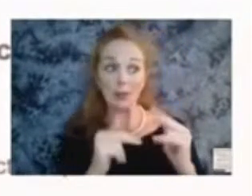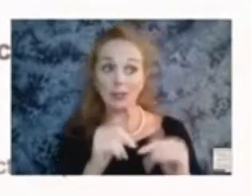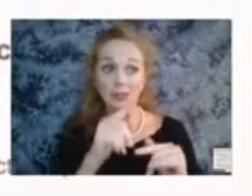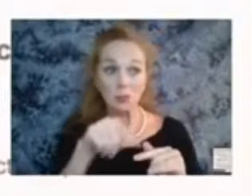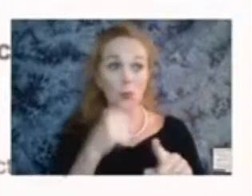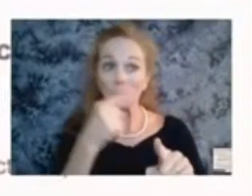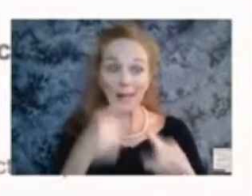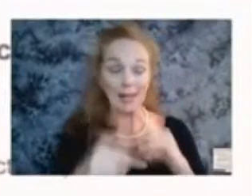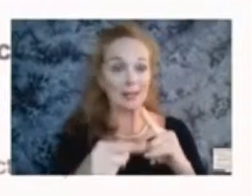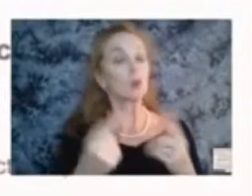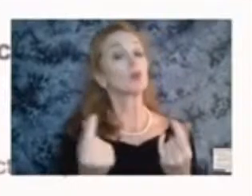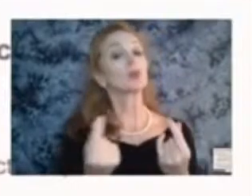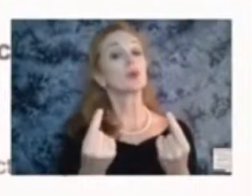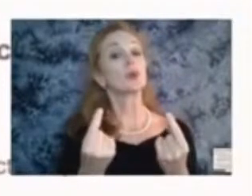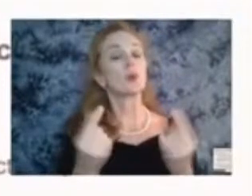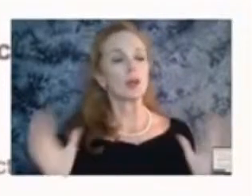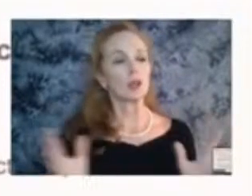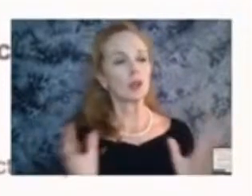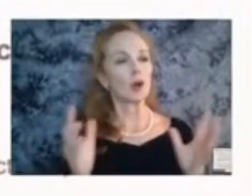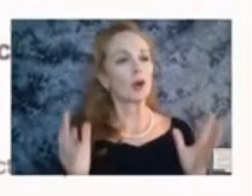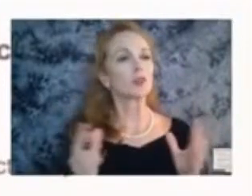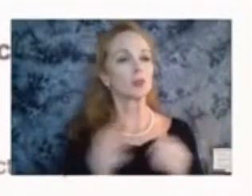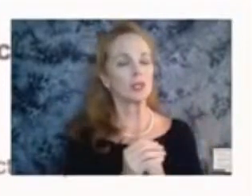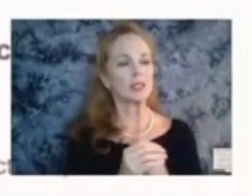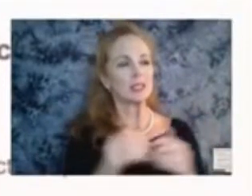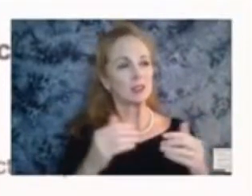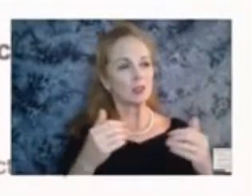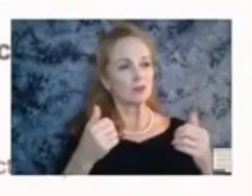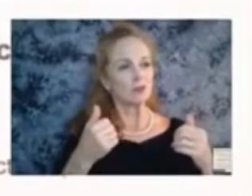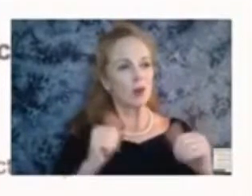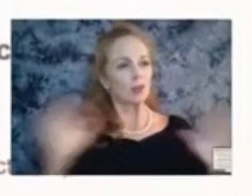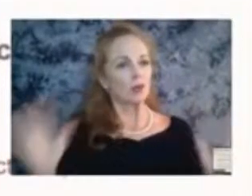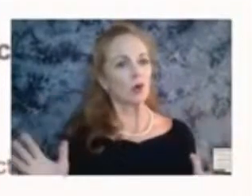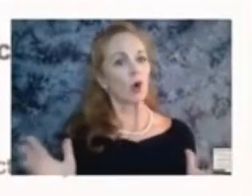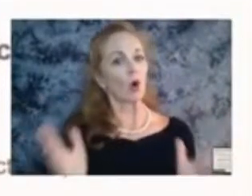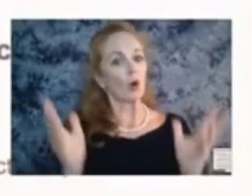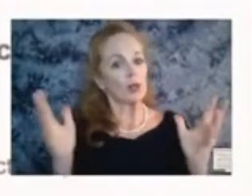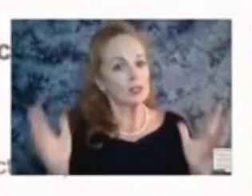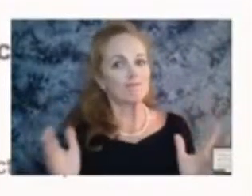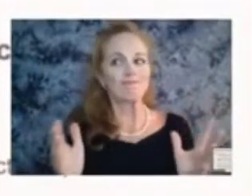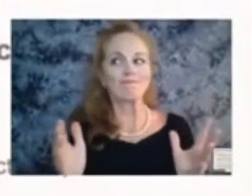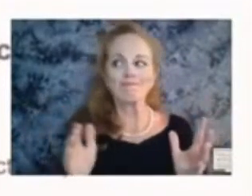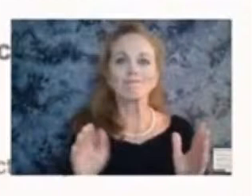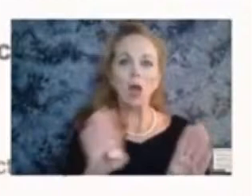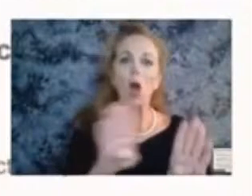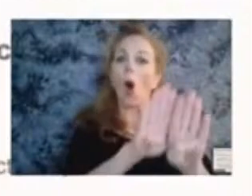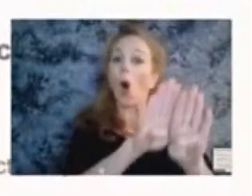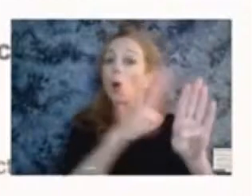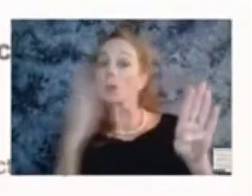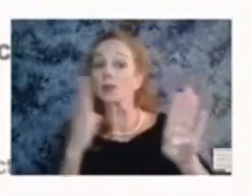encouraging that we take advantage of opening our doors in the classrooms. I know that is in